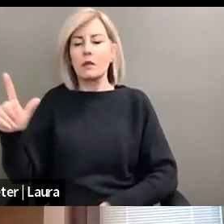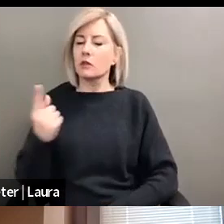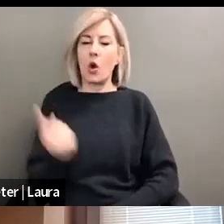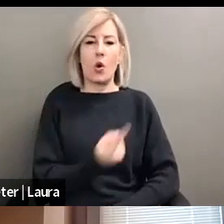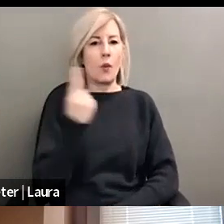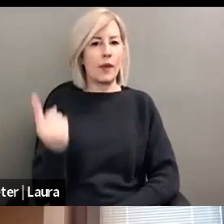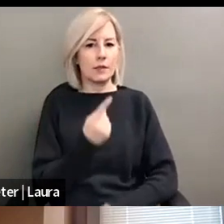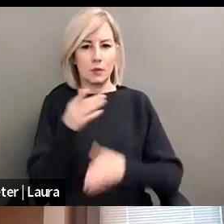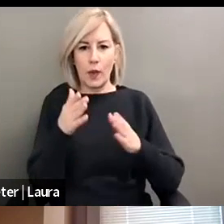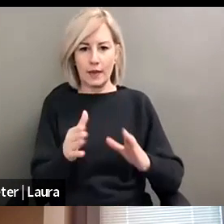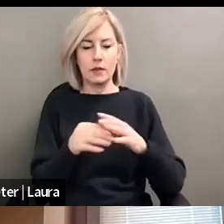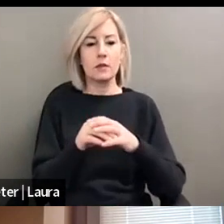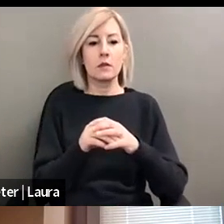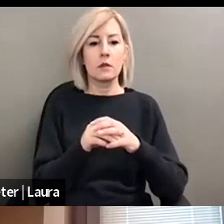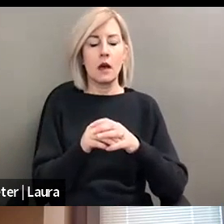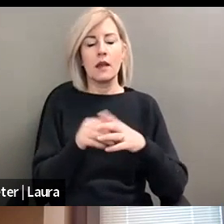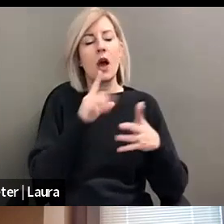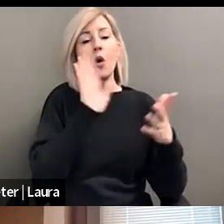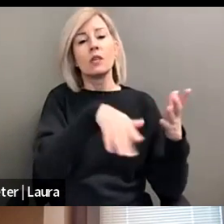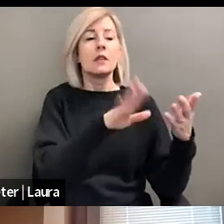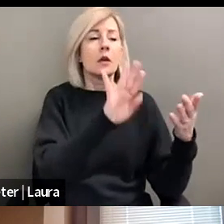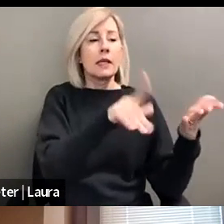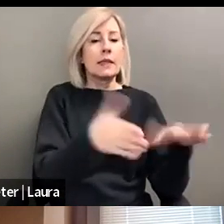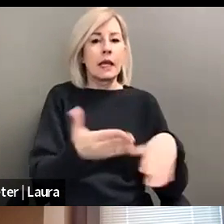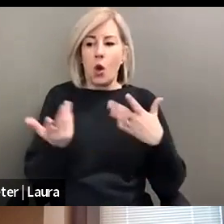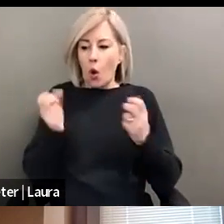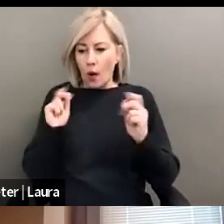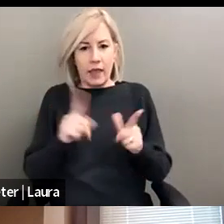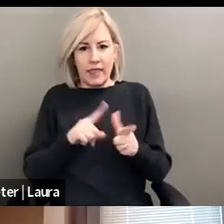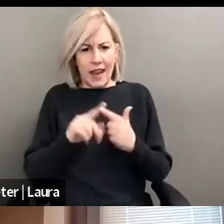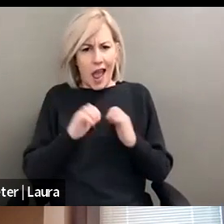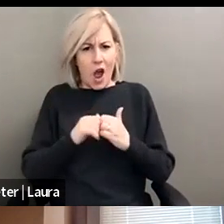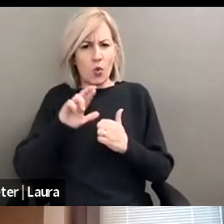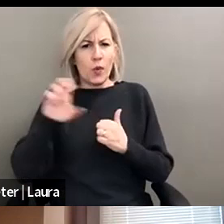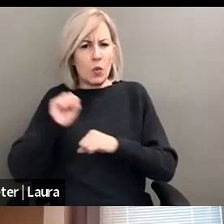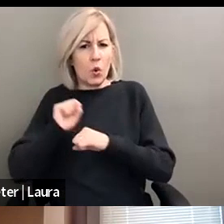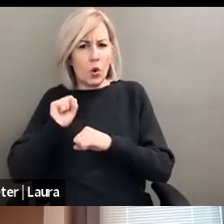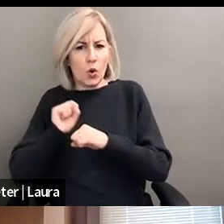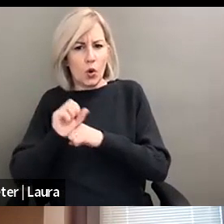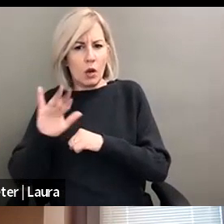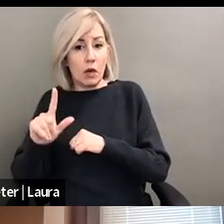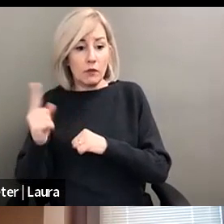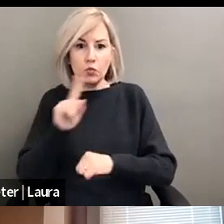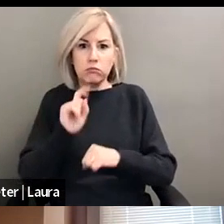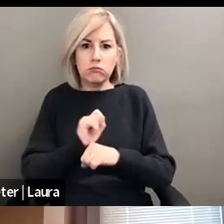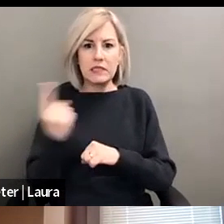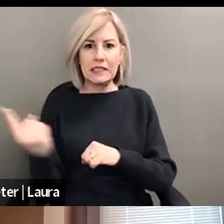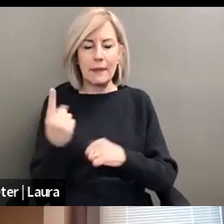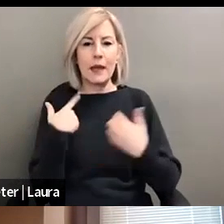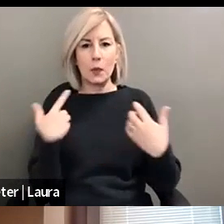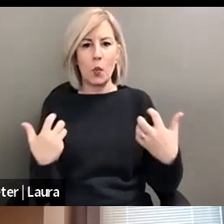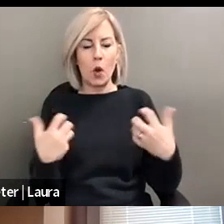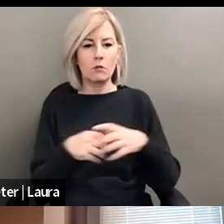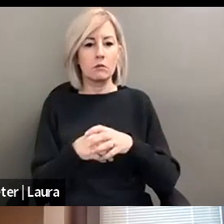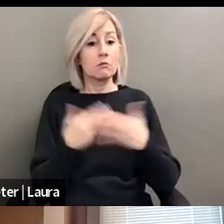If people say, oh, the bill's dead, well, how else can you rework this bill? If there's really something that you want in this, maybe